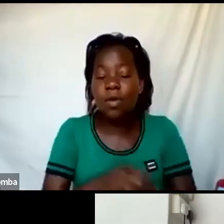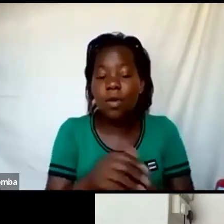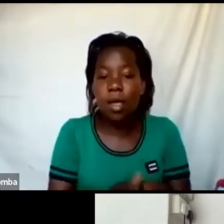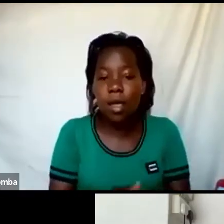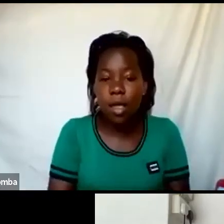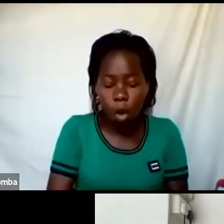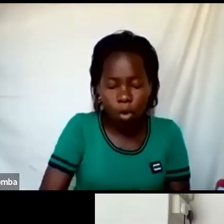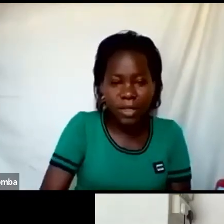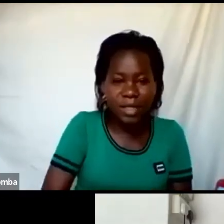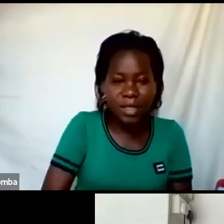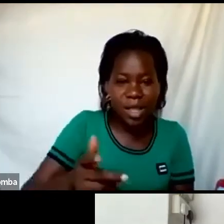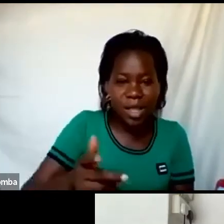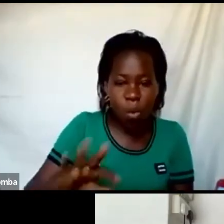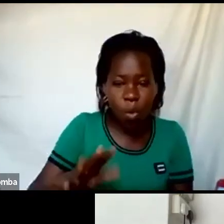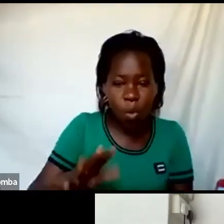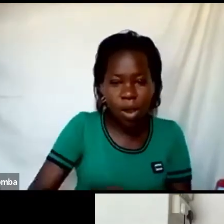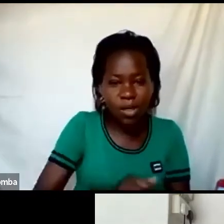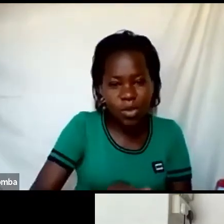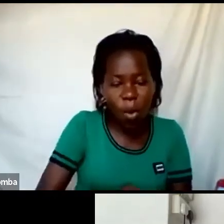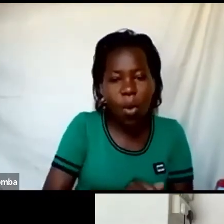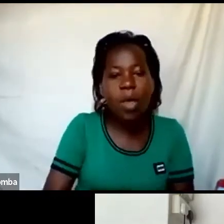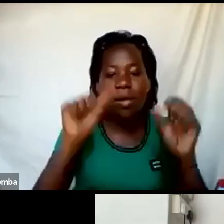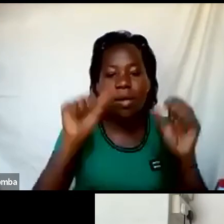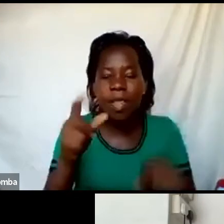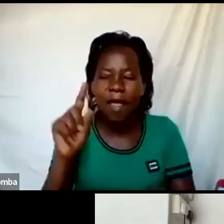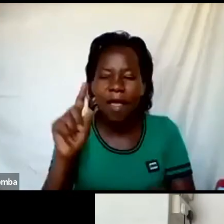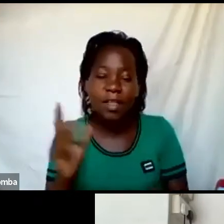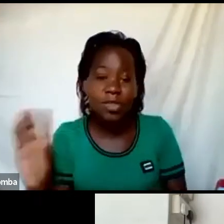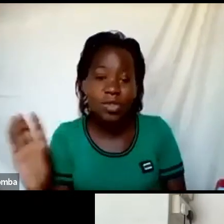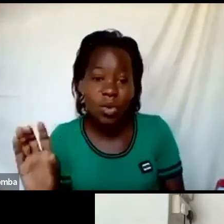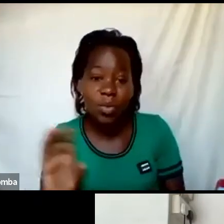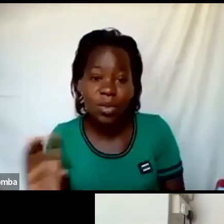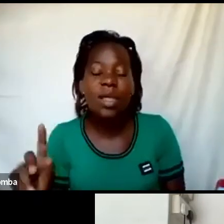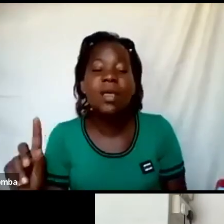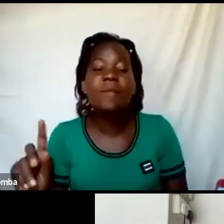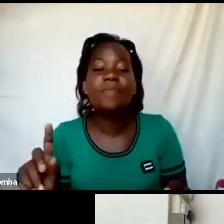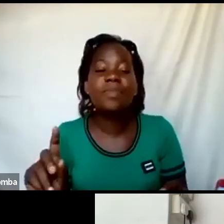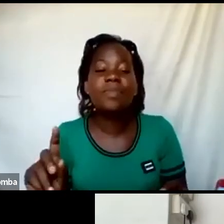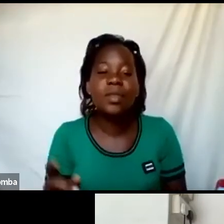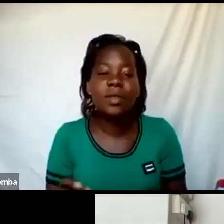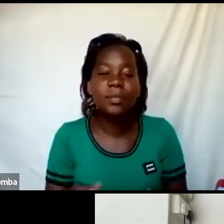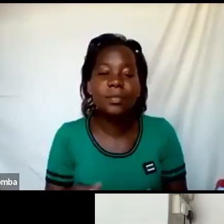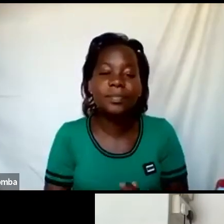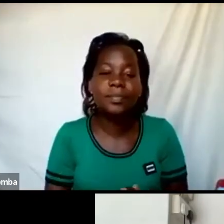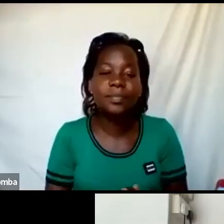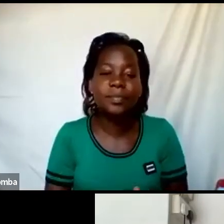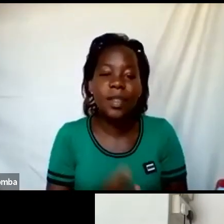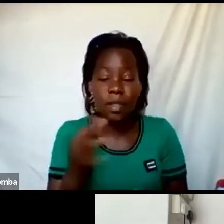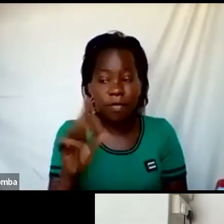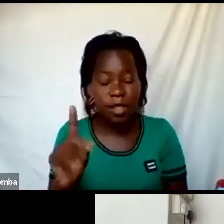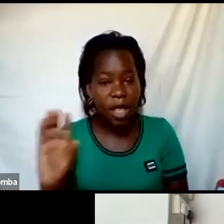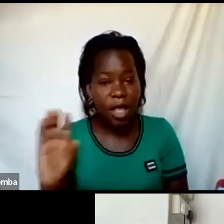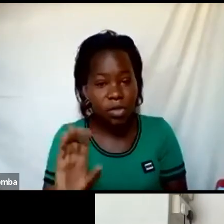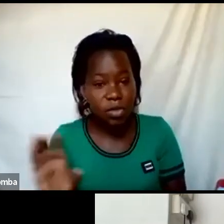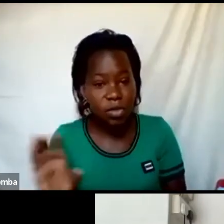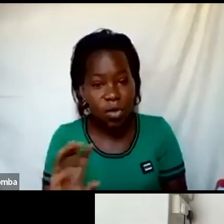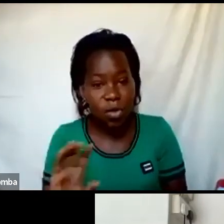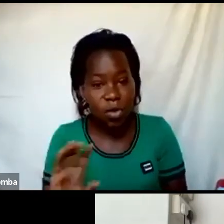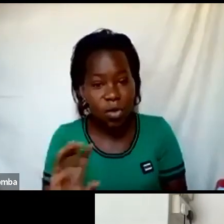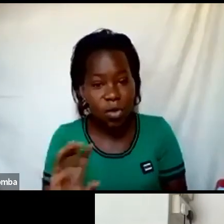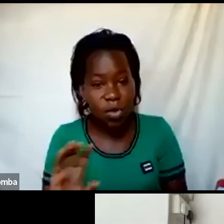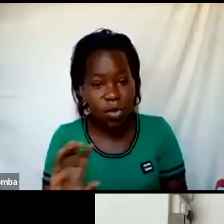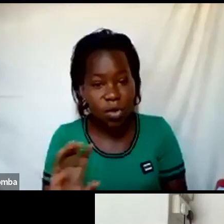deliver on the promise for the first customers who you've managed to convince. And when these customers buy you, ensure